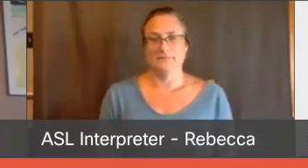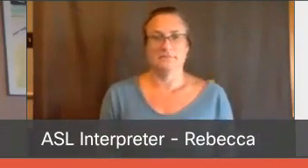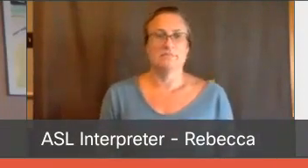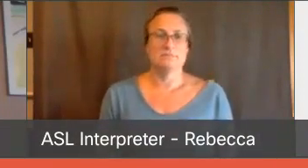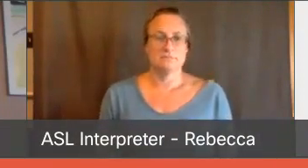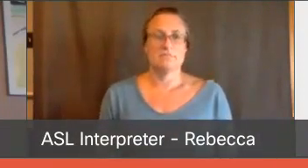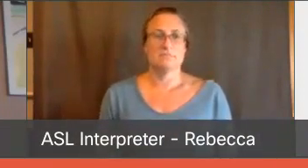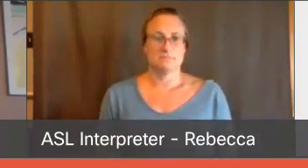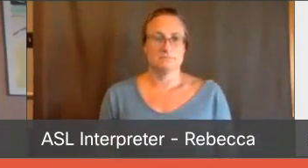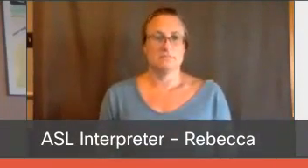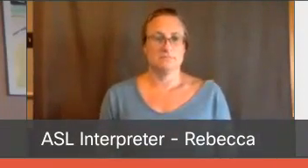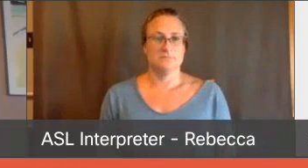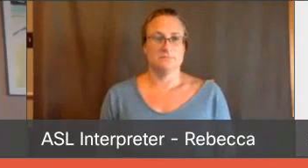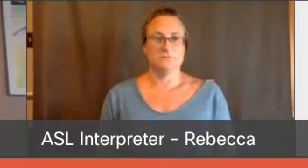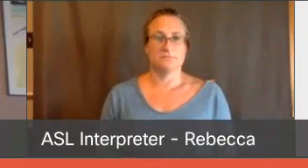And what we know about trauma